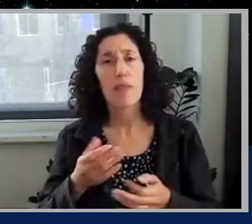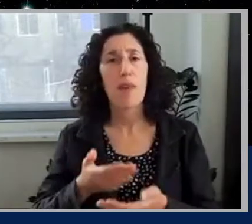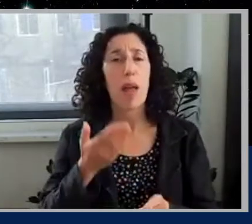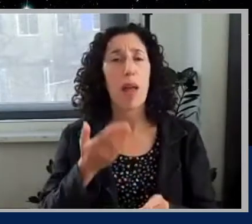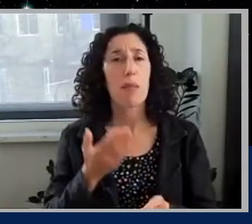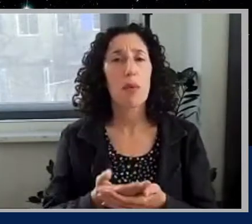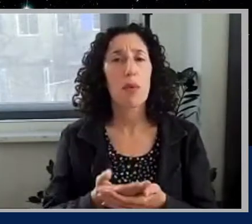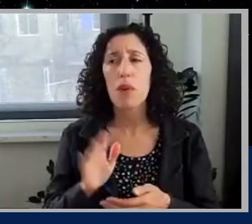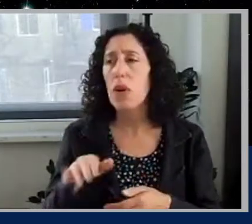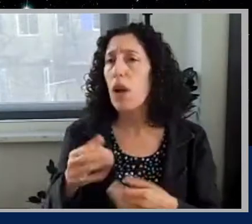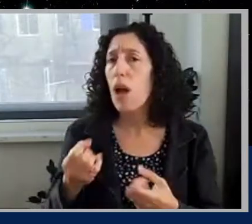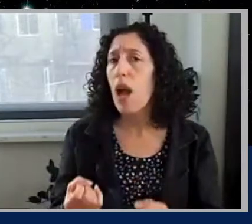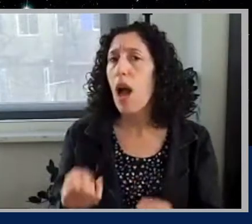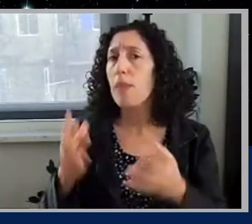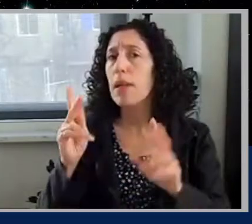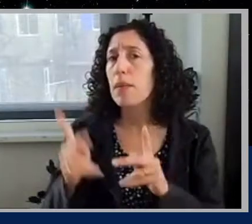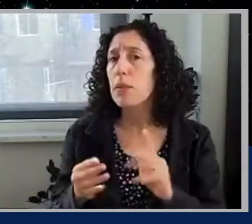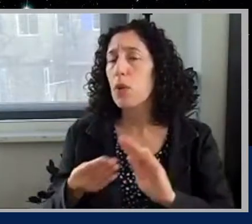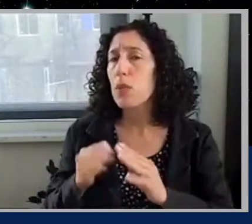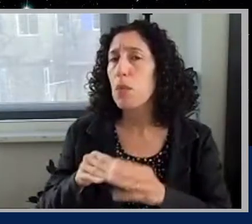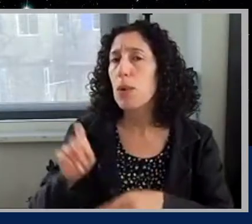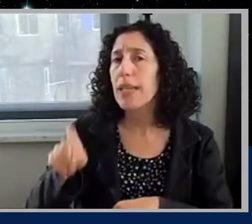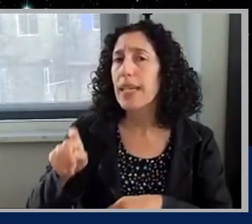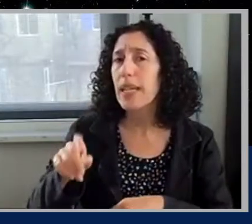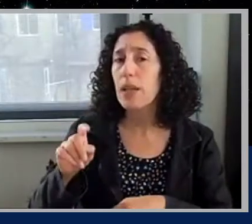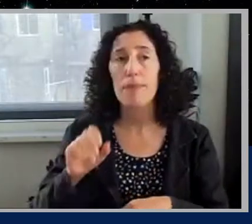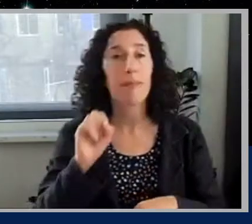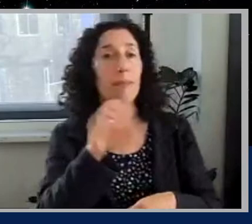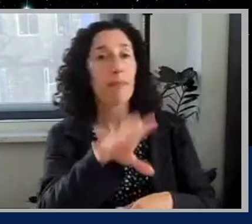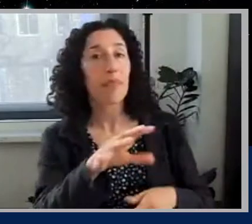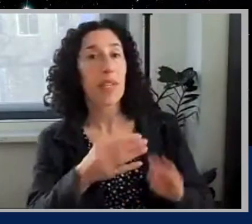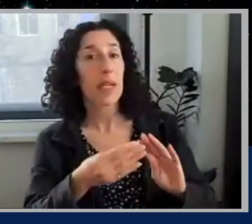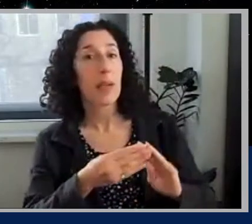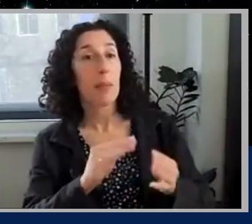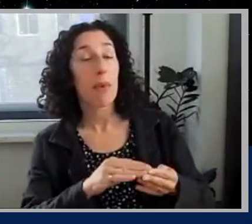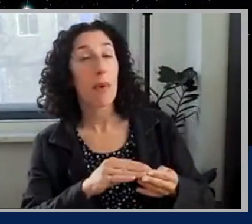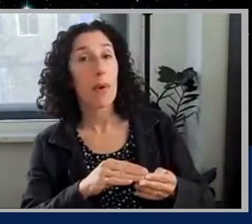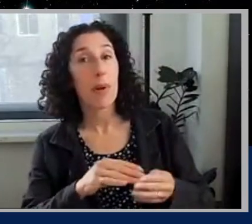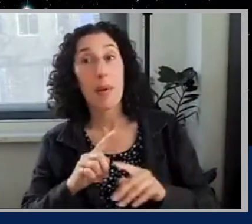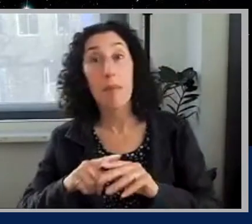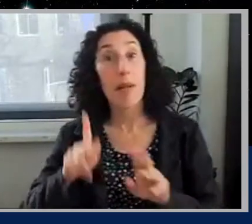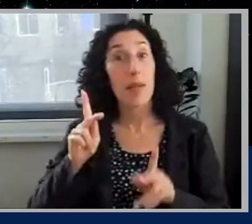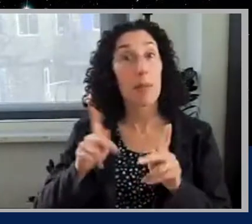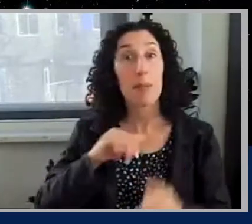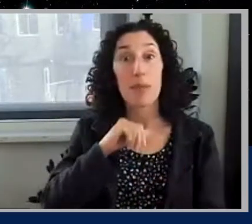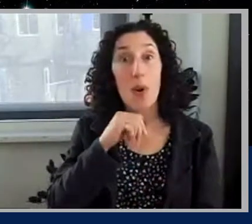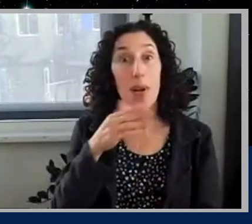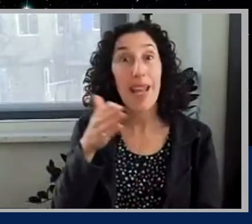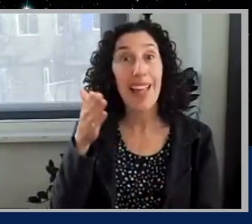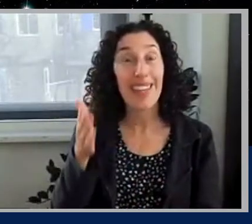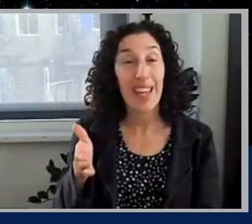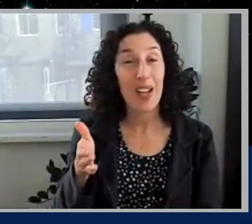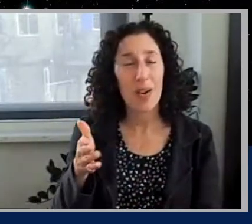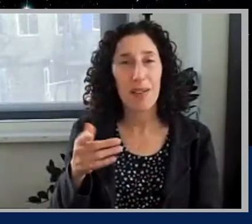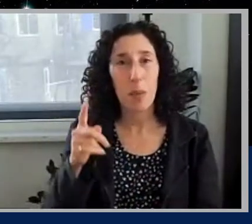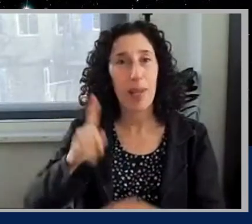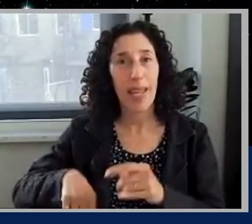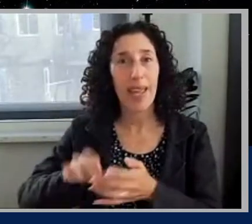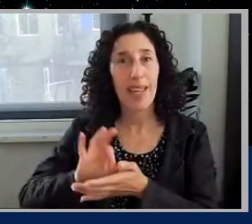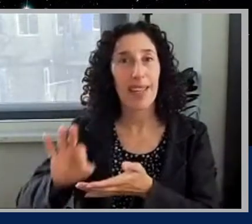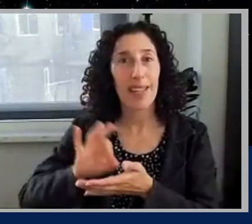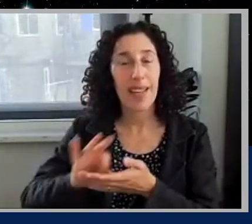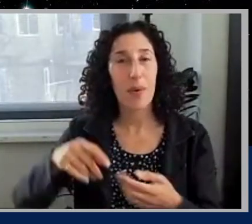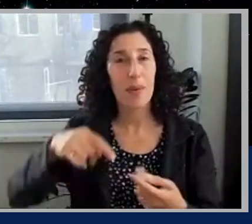people in the room to tell you what they need, you can't count them. So we have this chicken and egg thing. My colleague